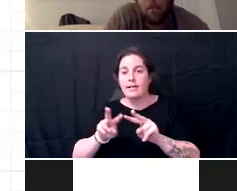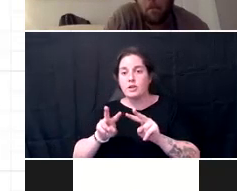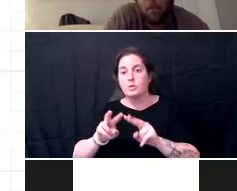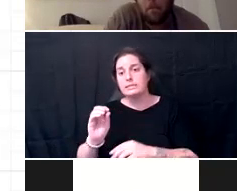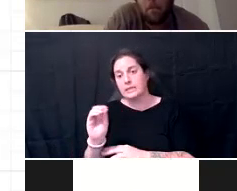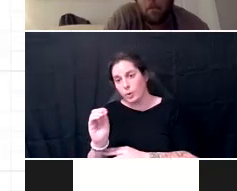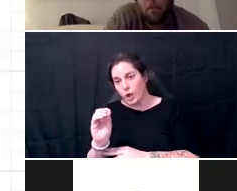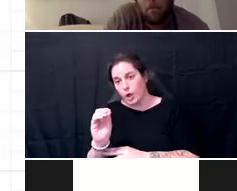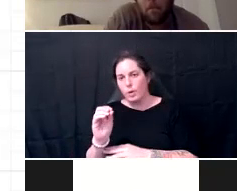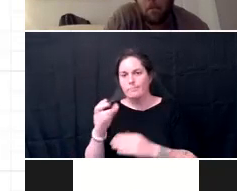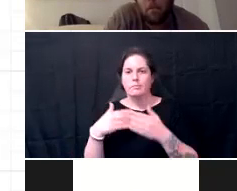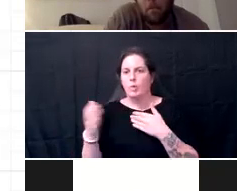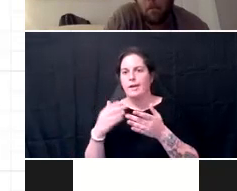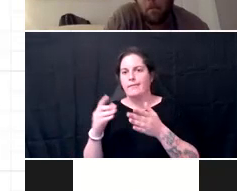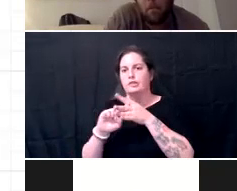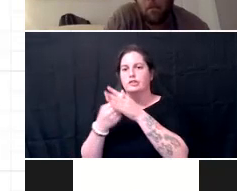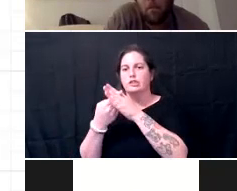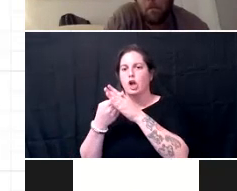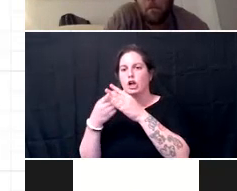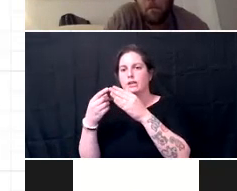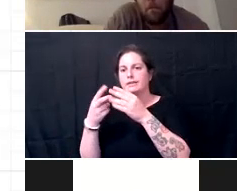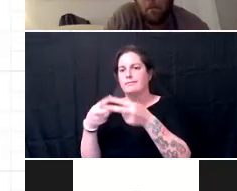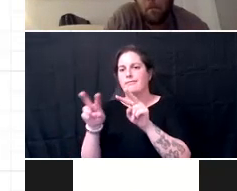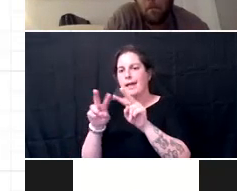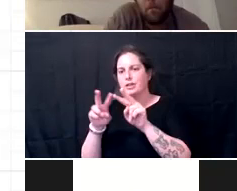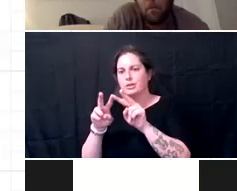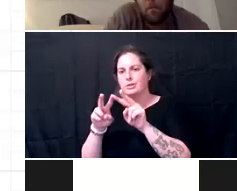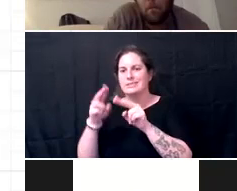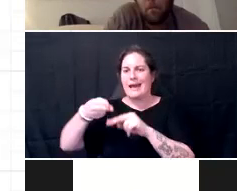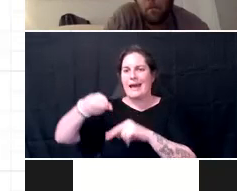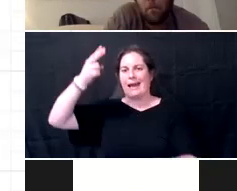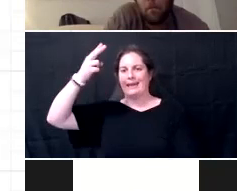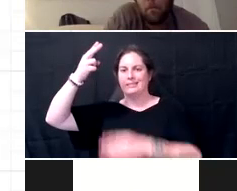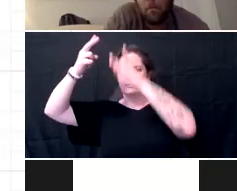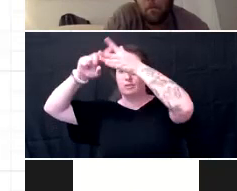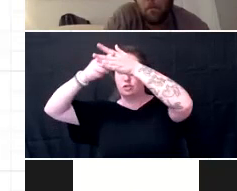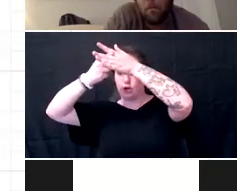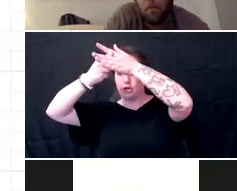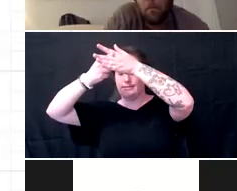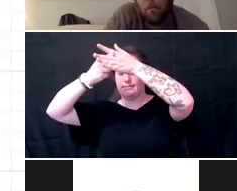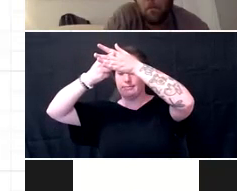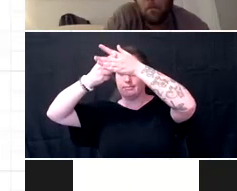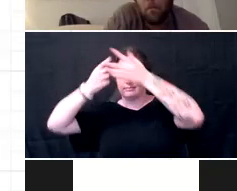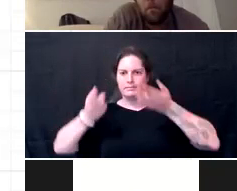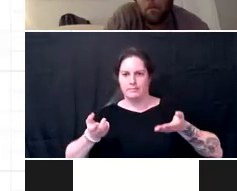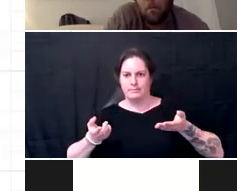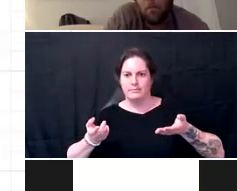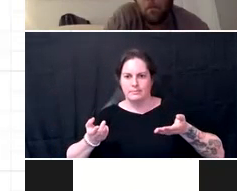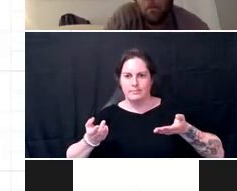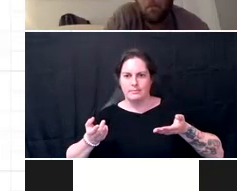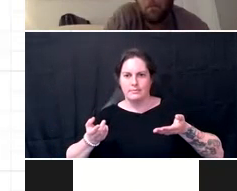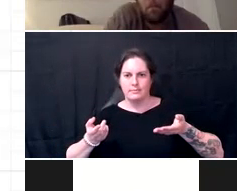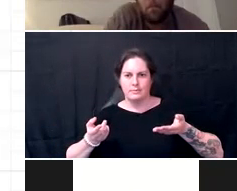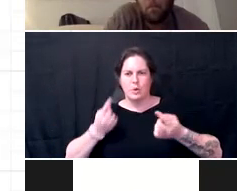whatever the starting value is how high it started from, okay? You just have to think about